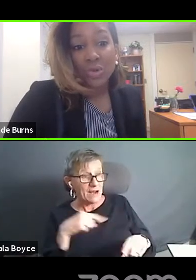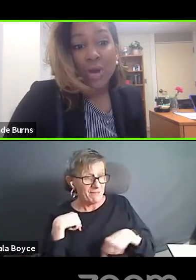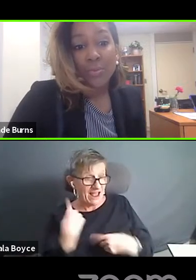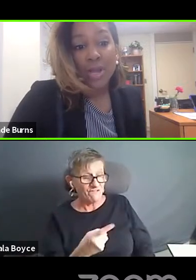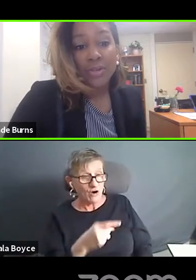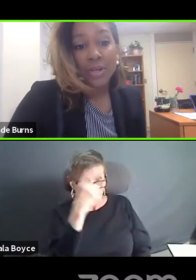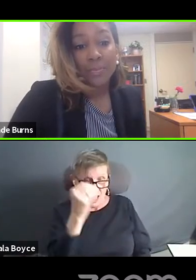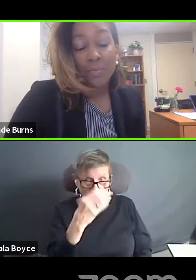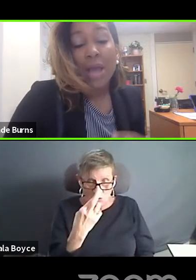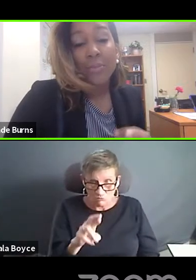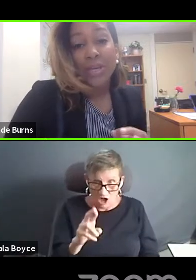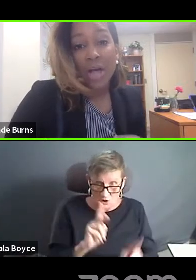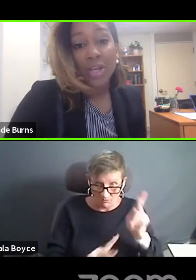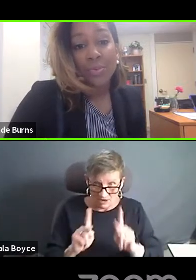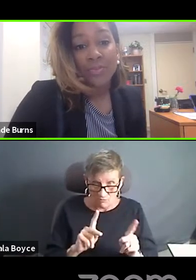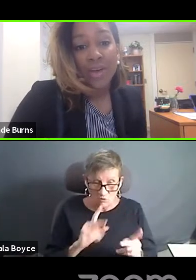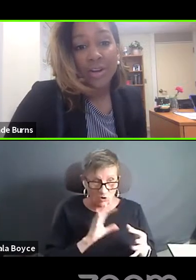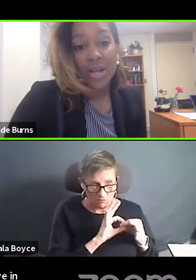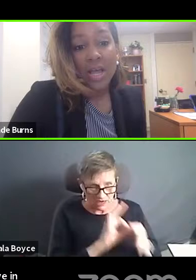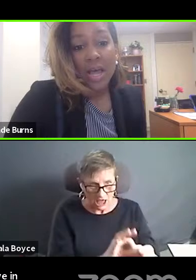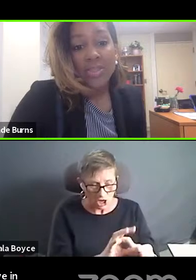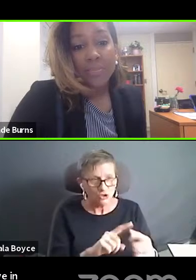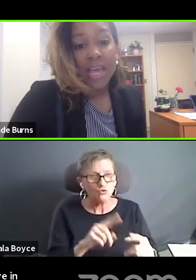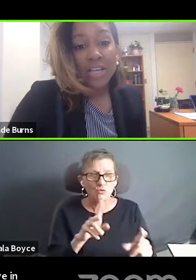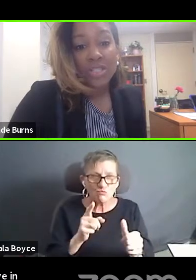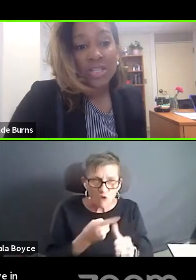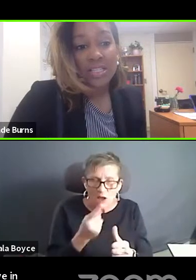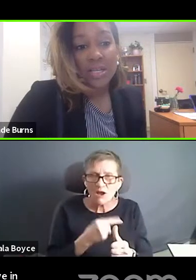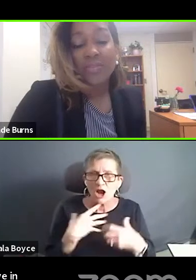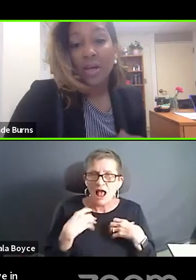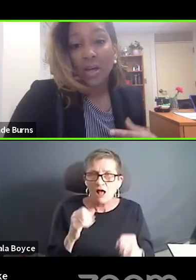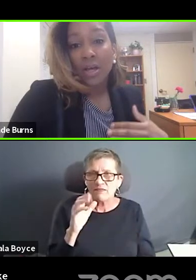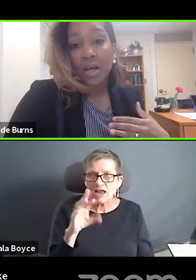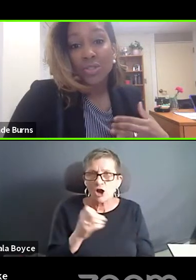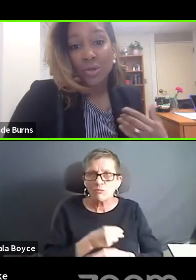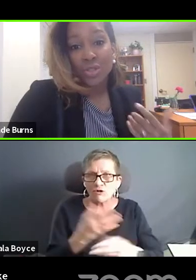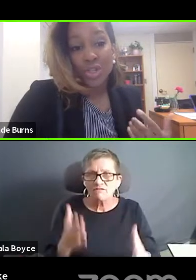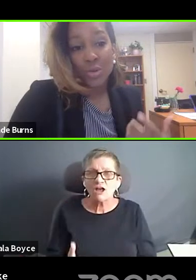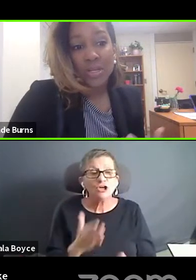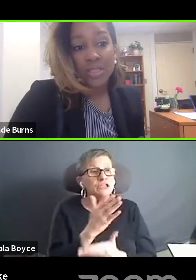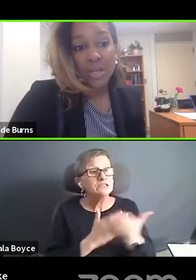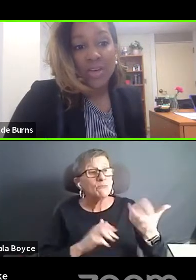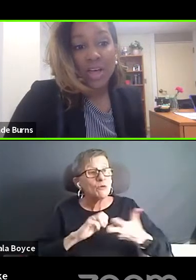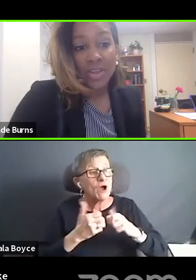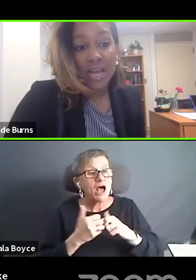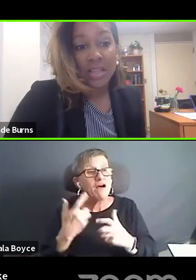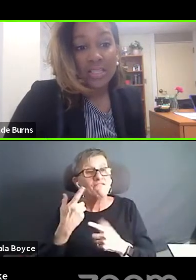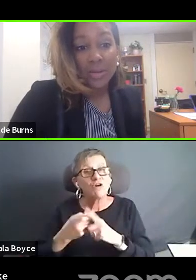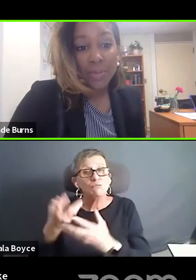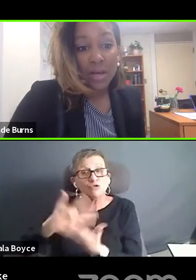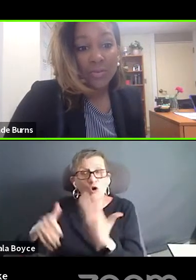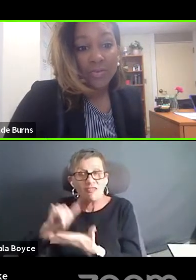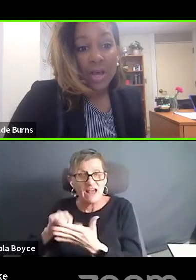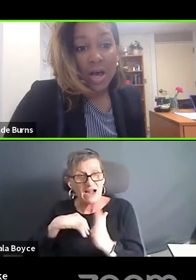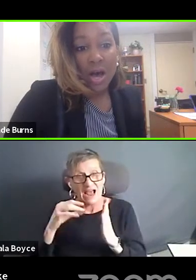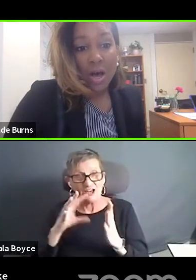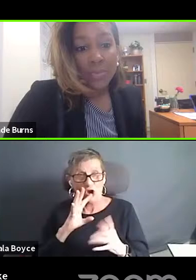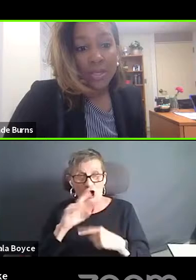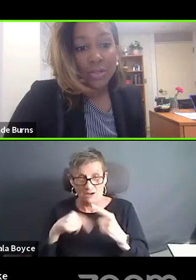connected to a primary healthcare provider. The implications, as some of the social determinants of health that I listed